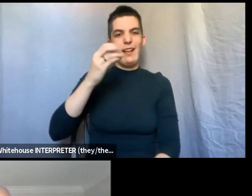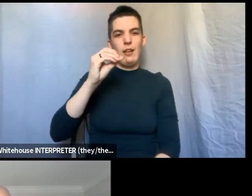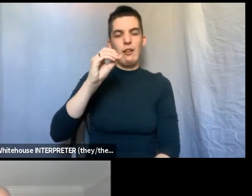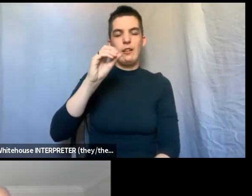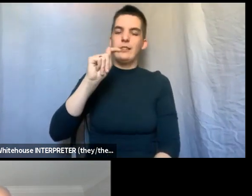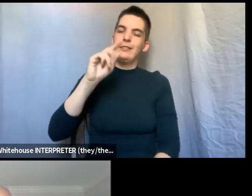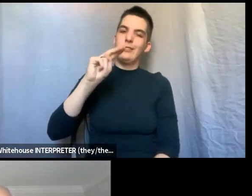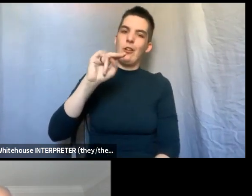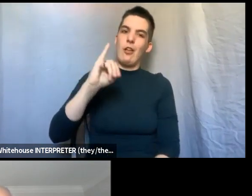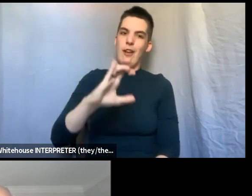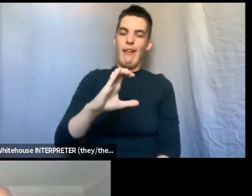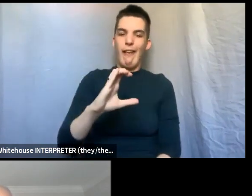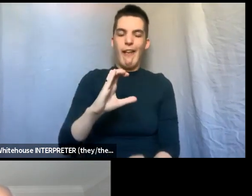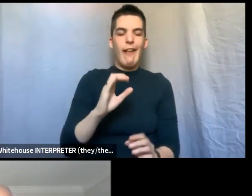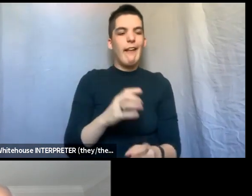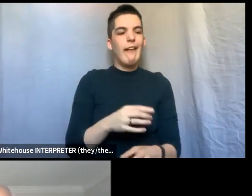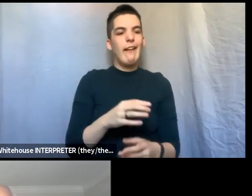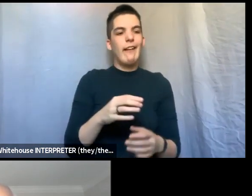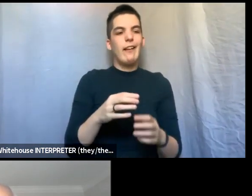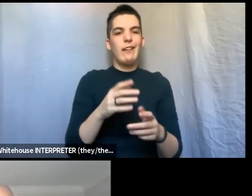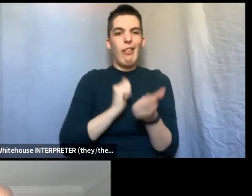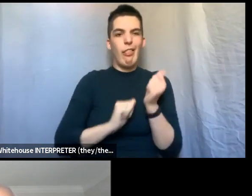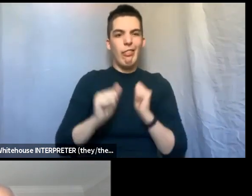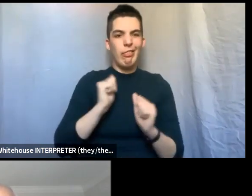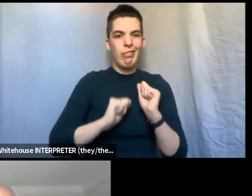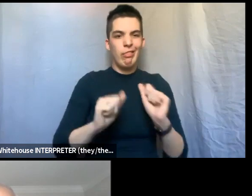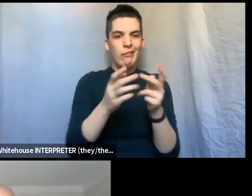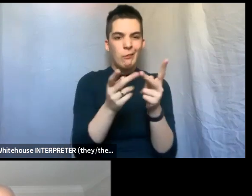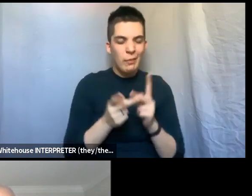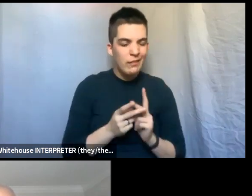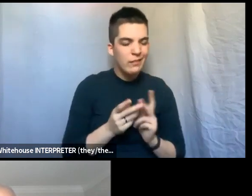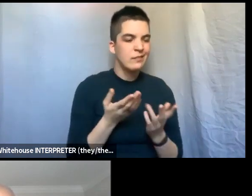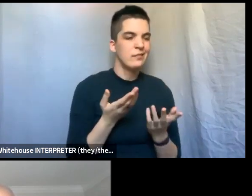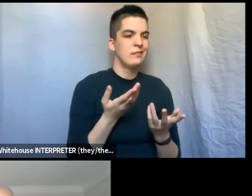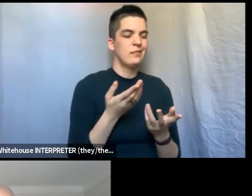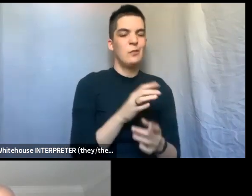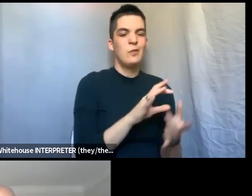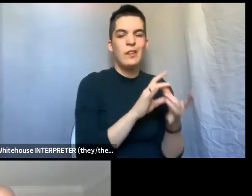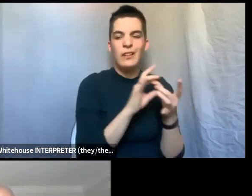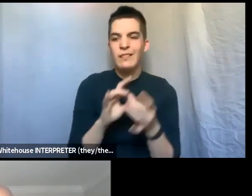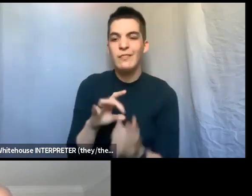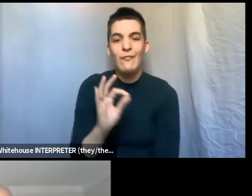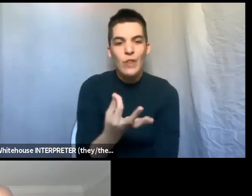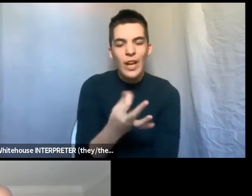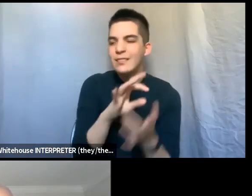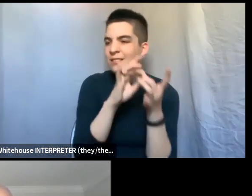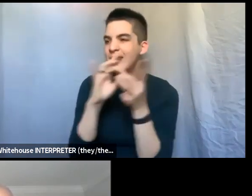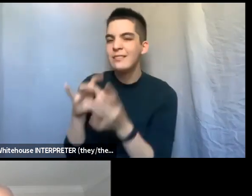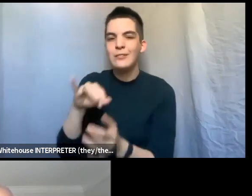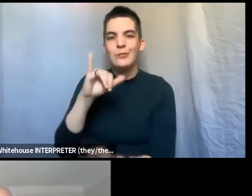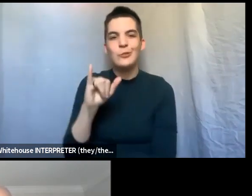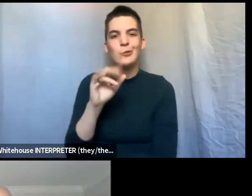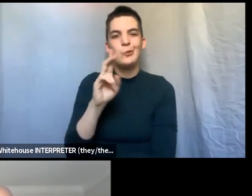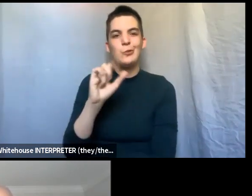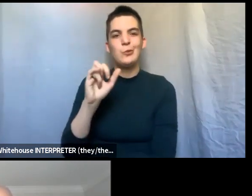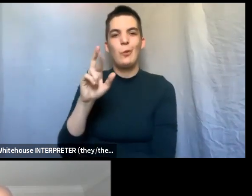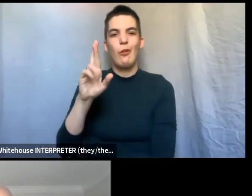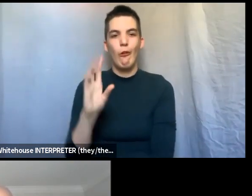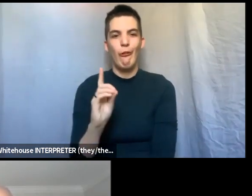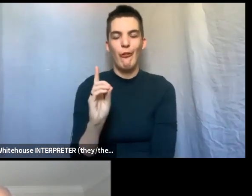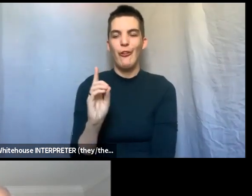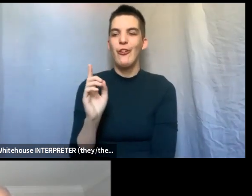France, and went on to run the Old Vic and start Juilliard, a completely brilliant way of starting to make theater